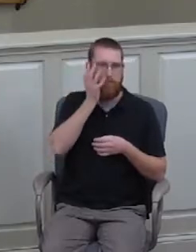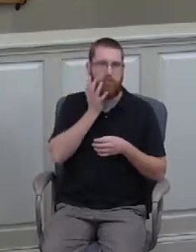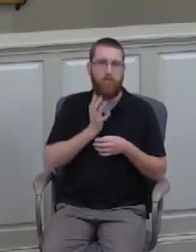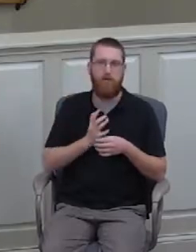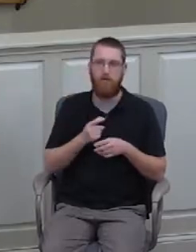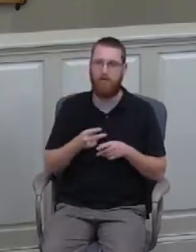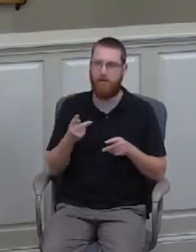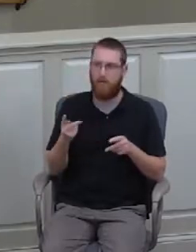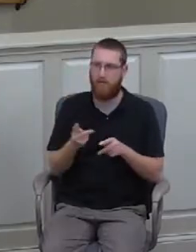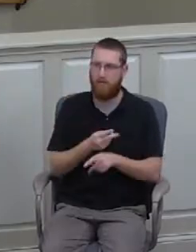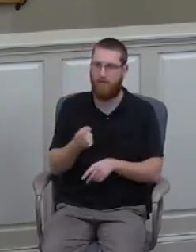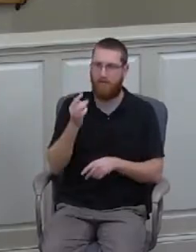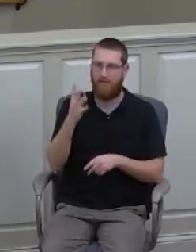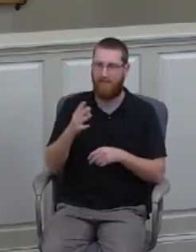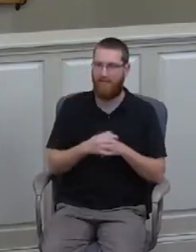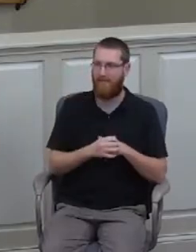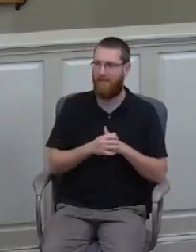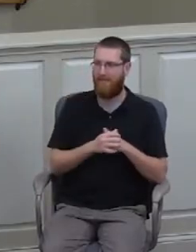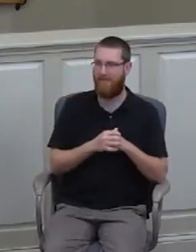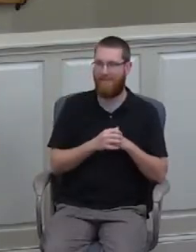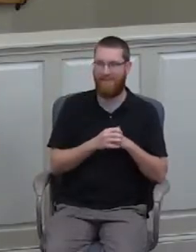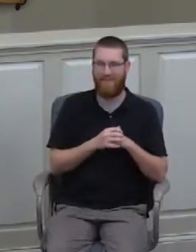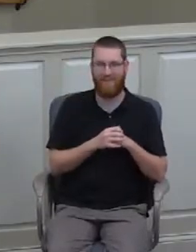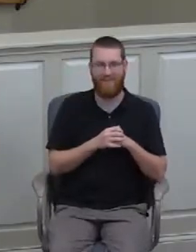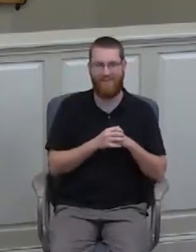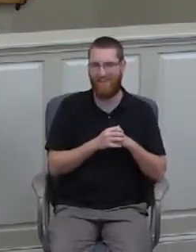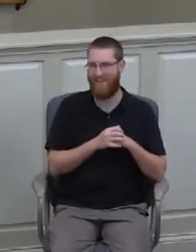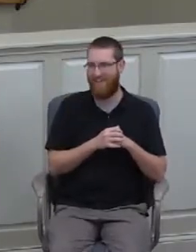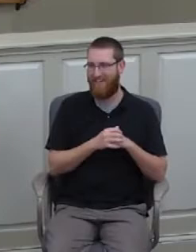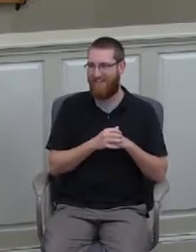And Wasn't too funny then, was it, Sammy?